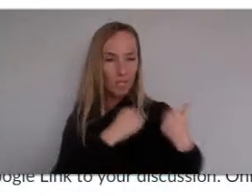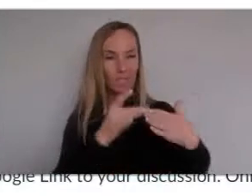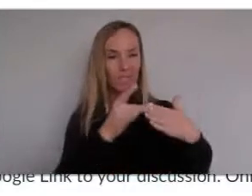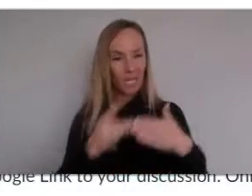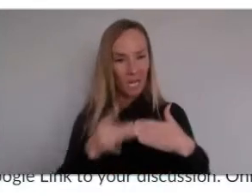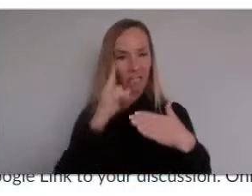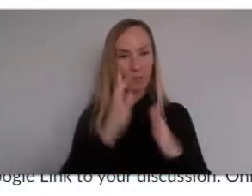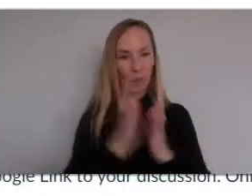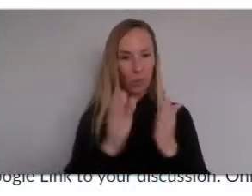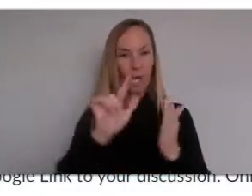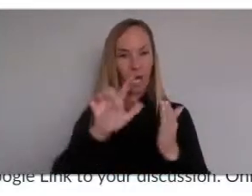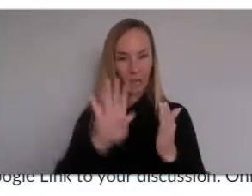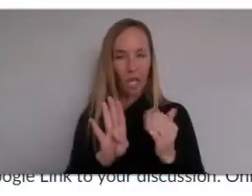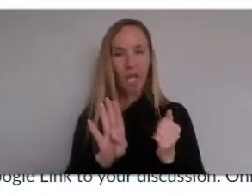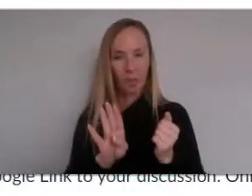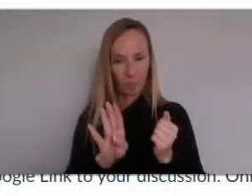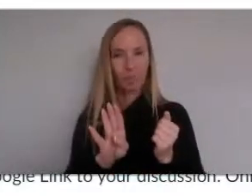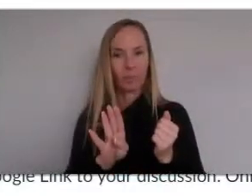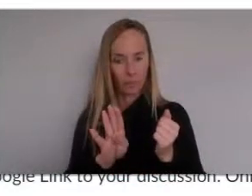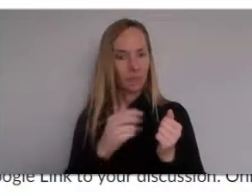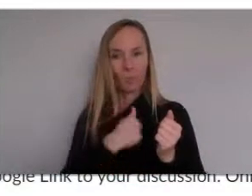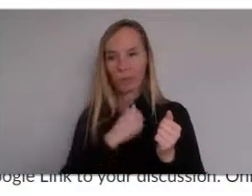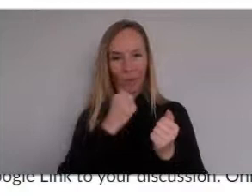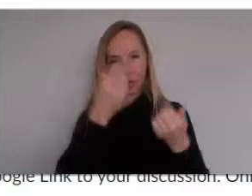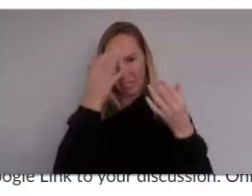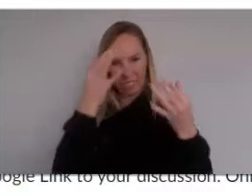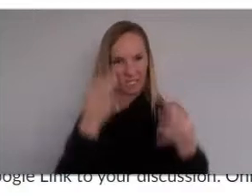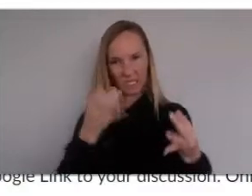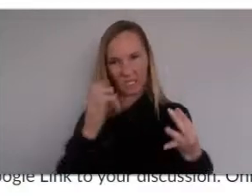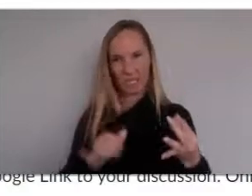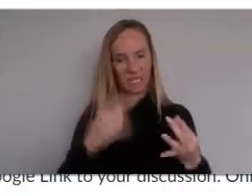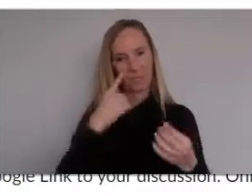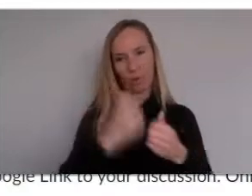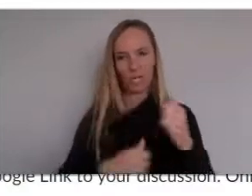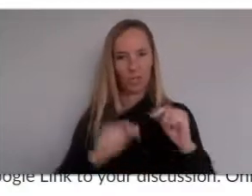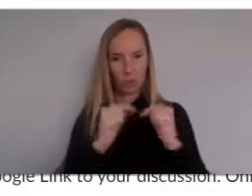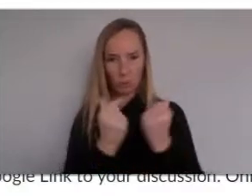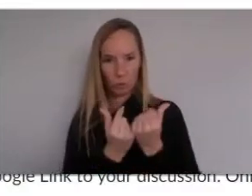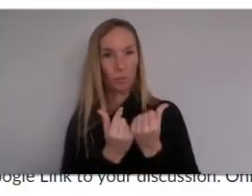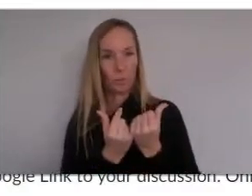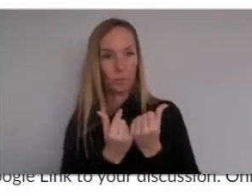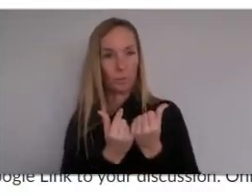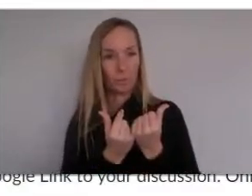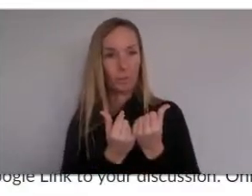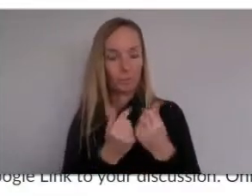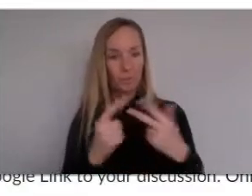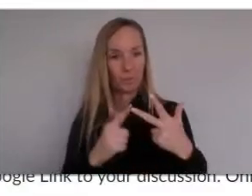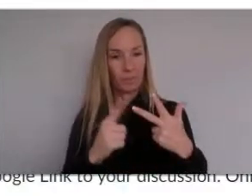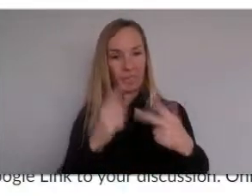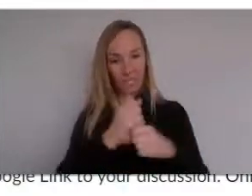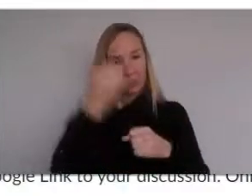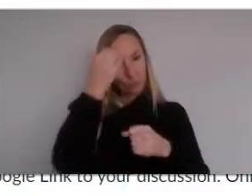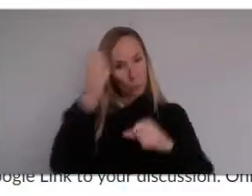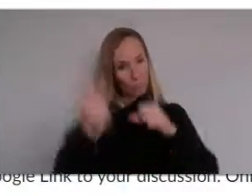club. Okay, so I'm not going to dictate those things to each group. 3, get to know each other. Find something